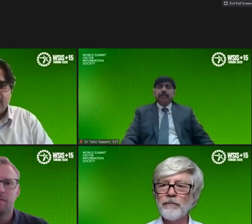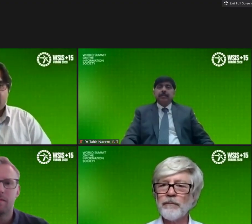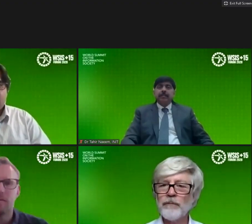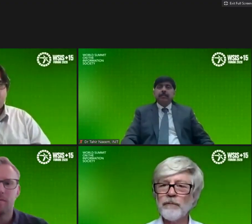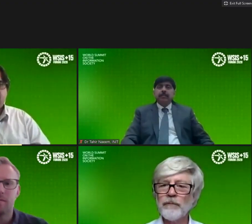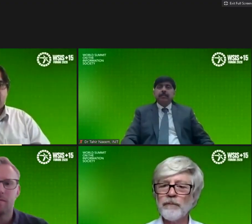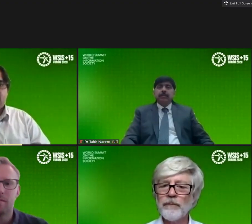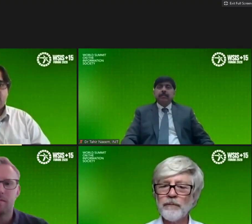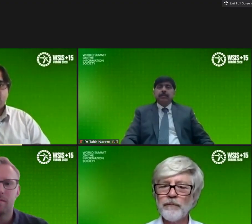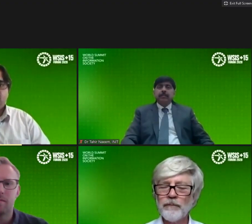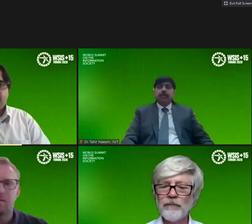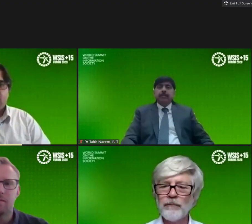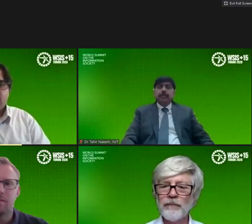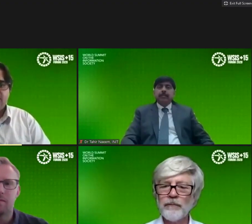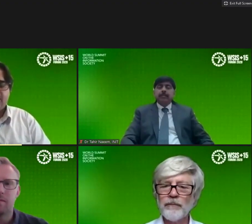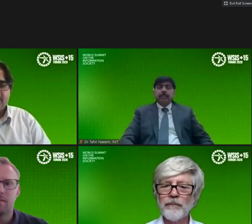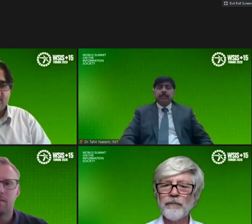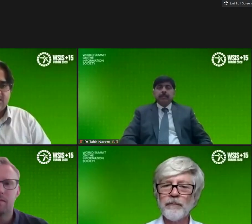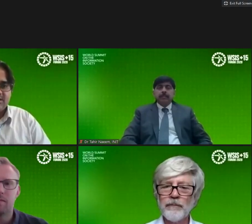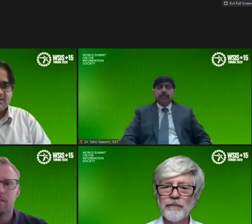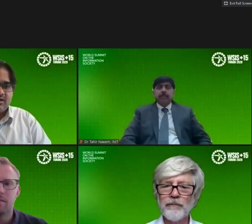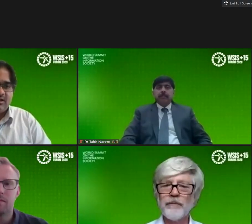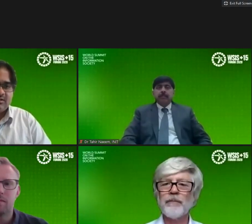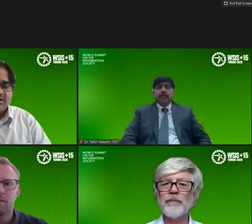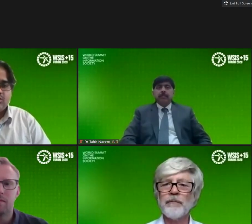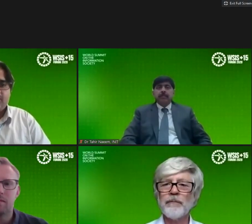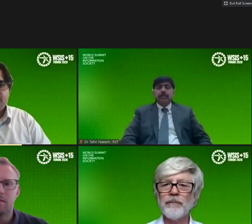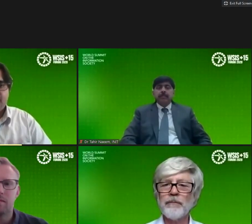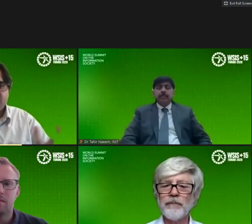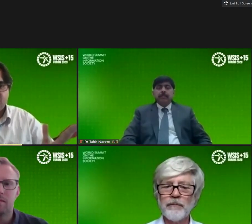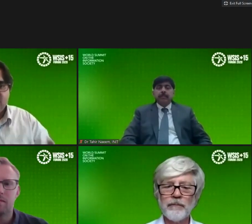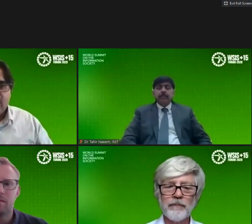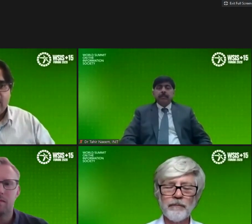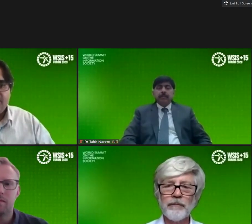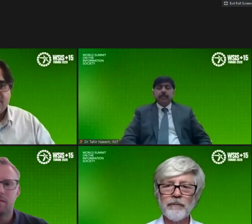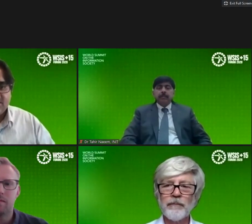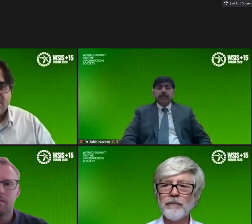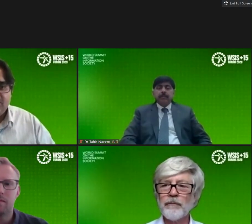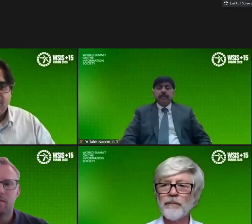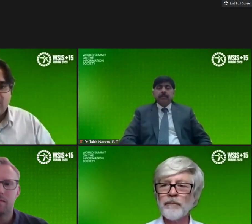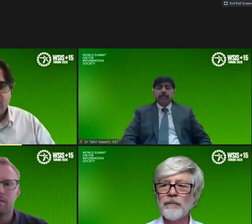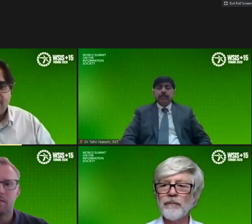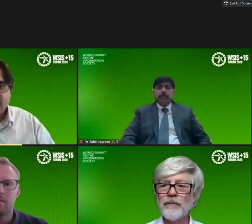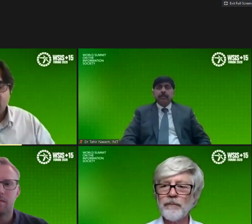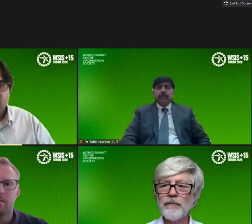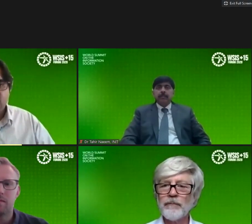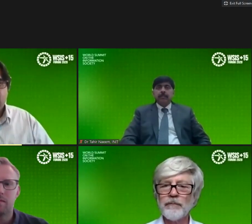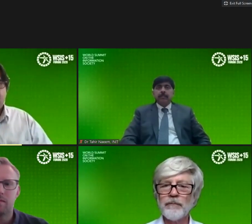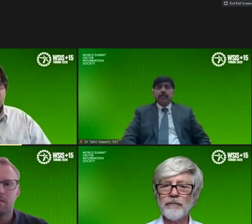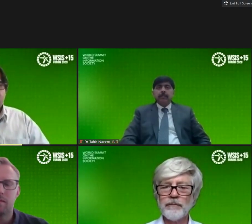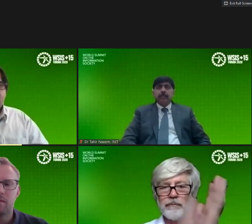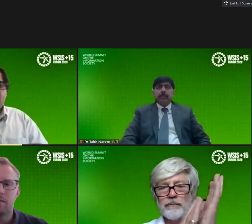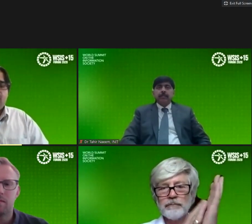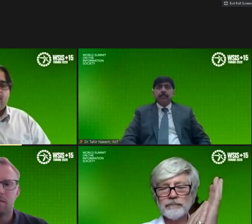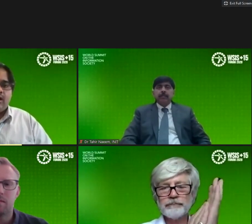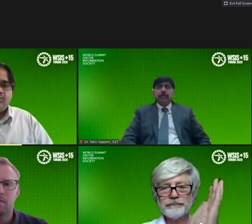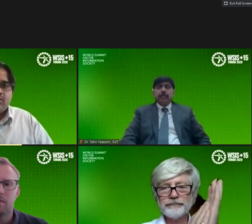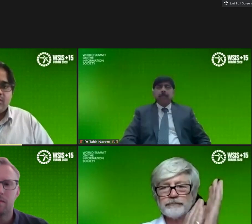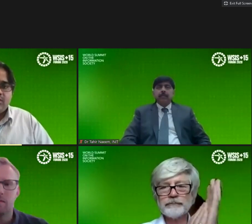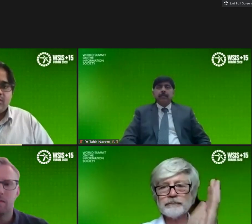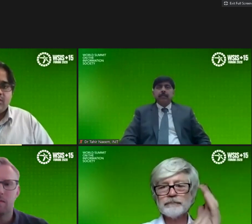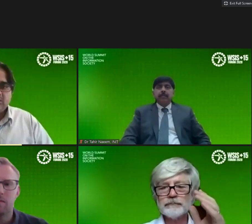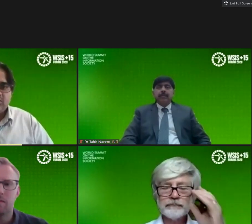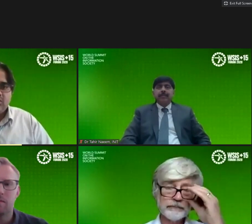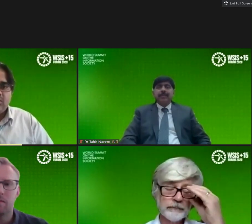running in the background, doing all the technical steps. Thank you very much, VISIS team, for making this all possible. I